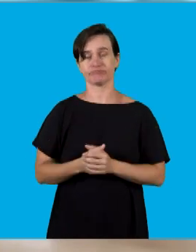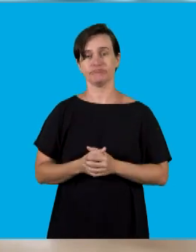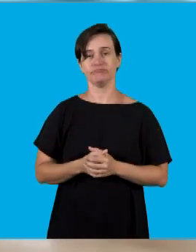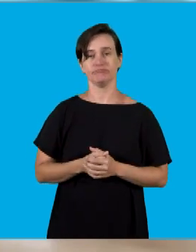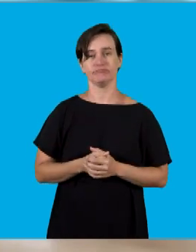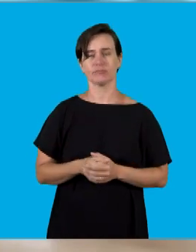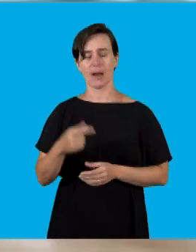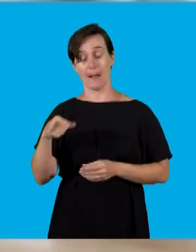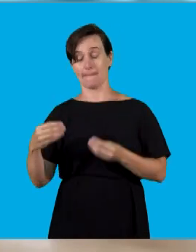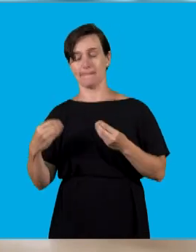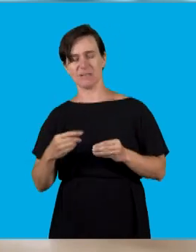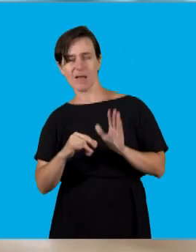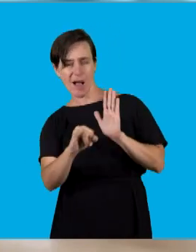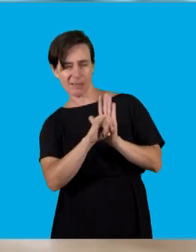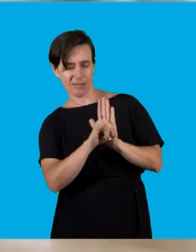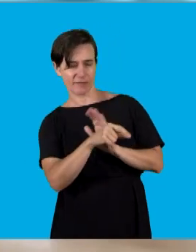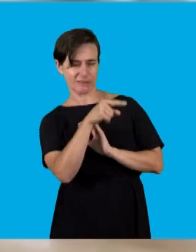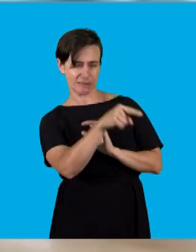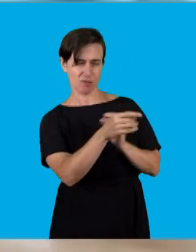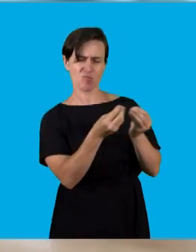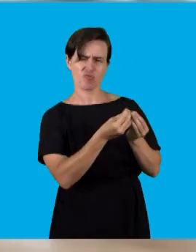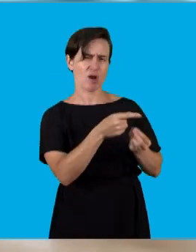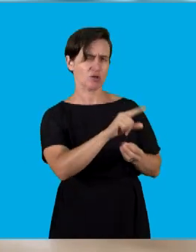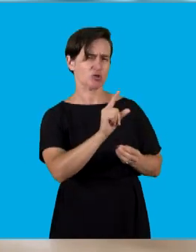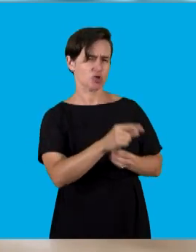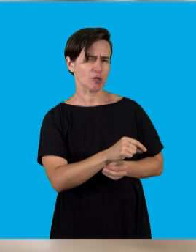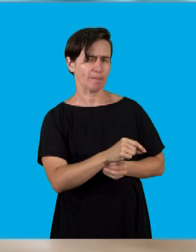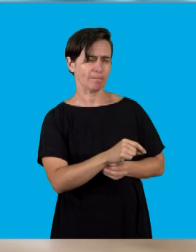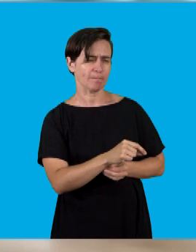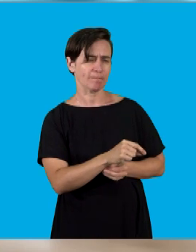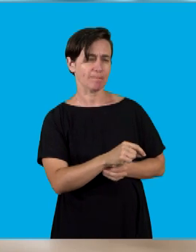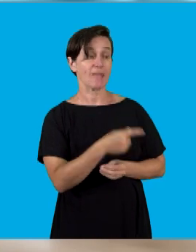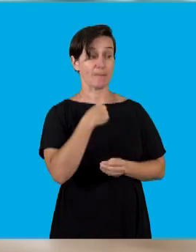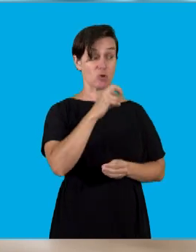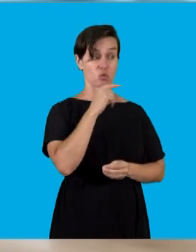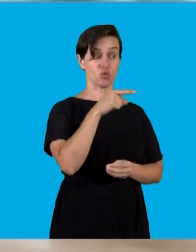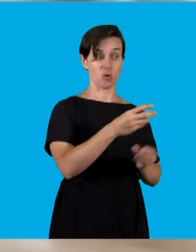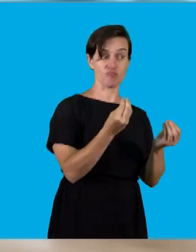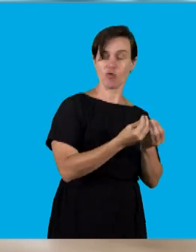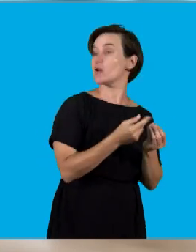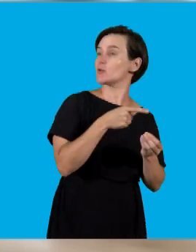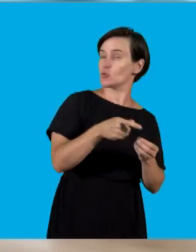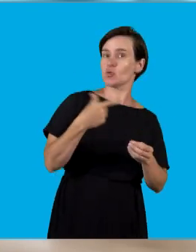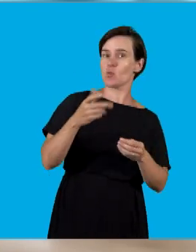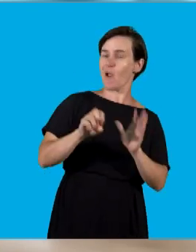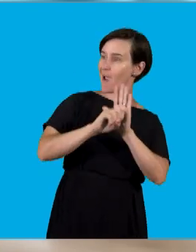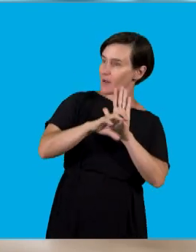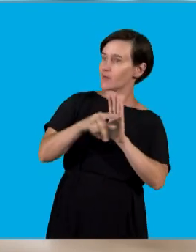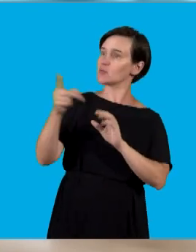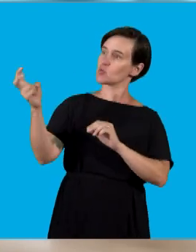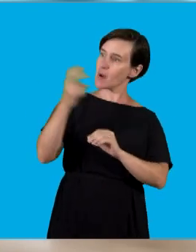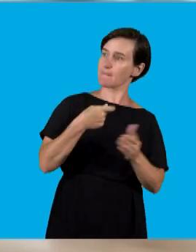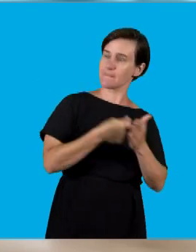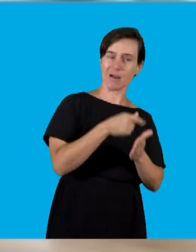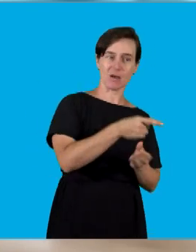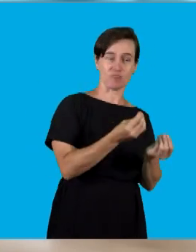will identify an item that is very cheap and use it to advertise a sale. The main aim